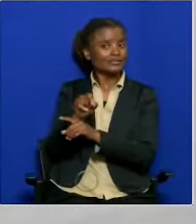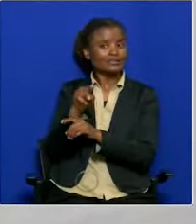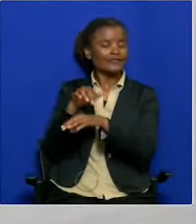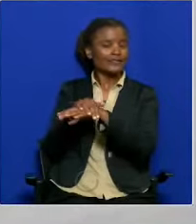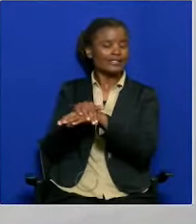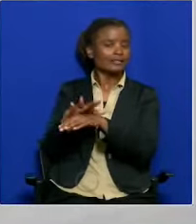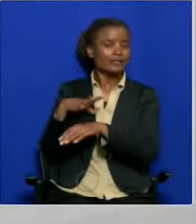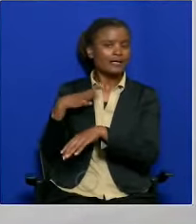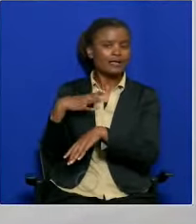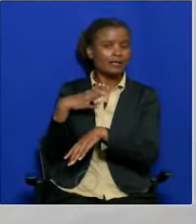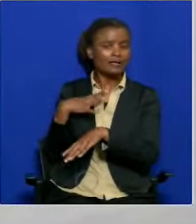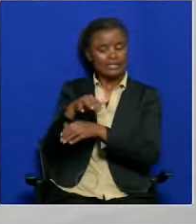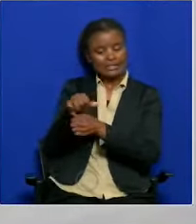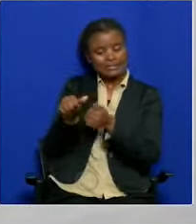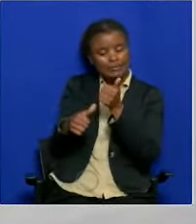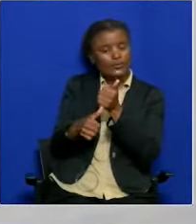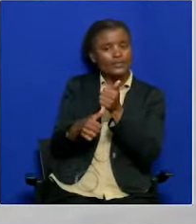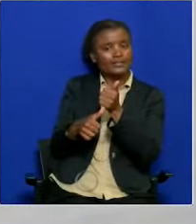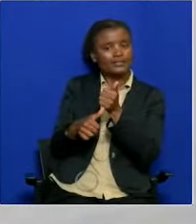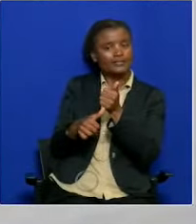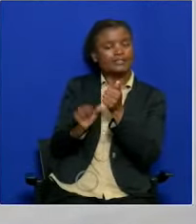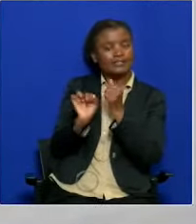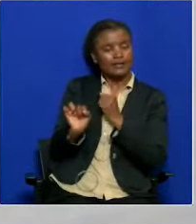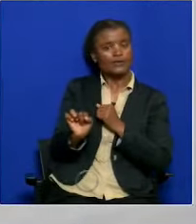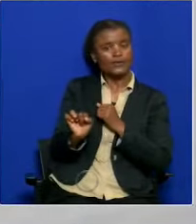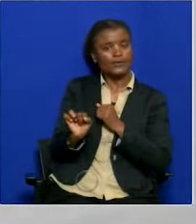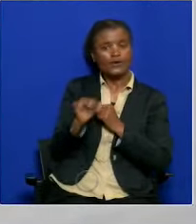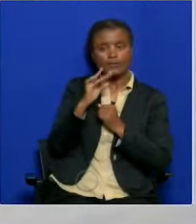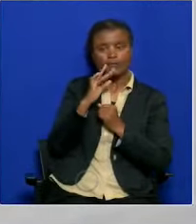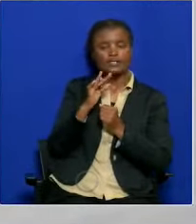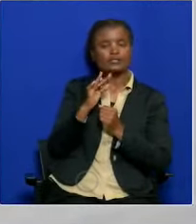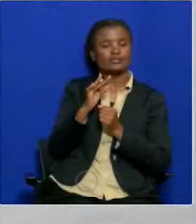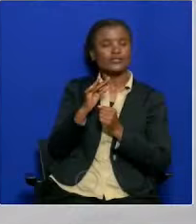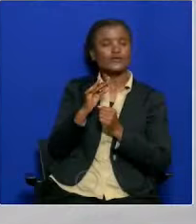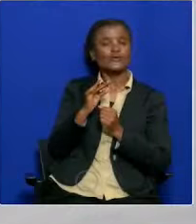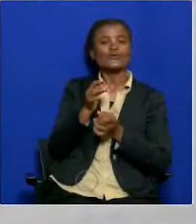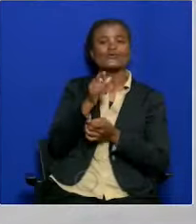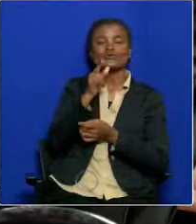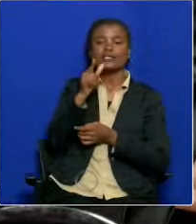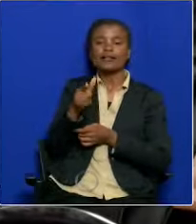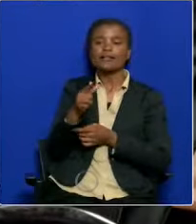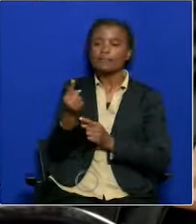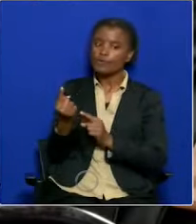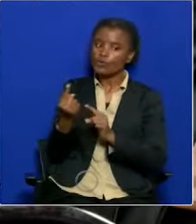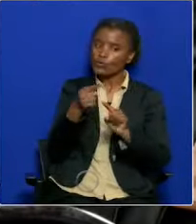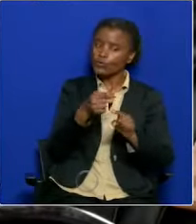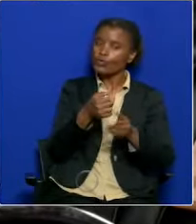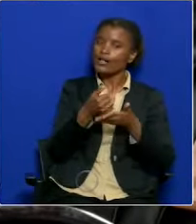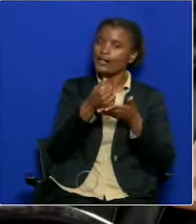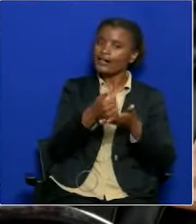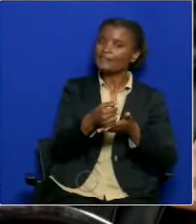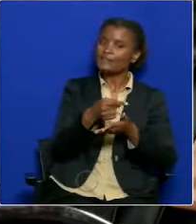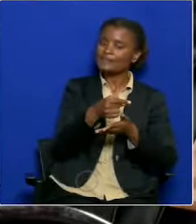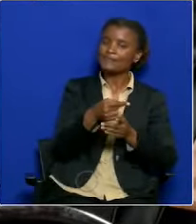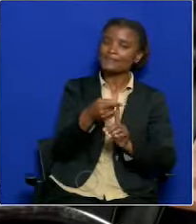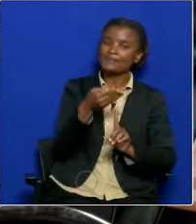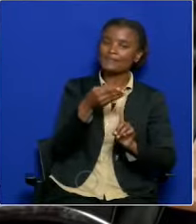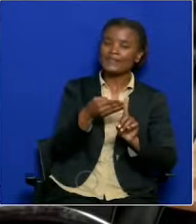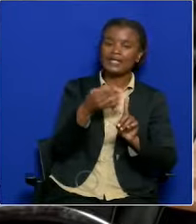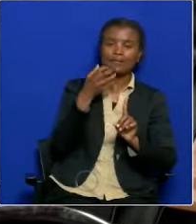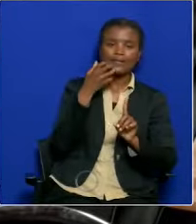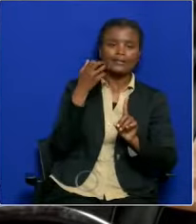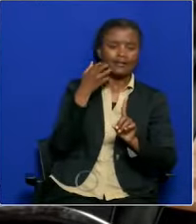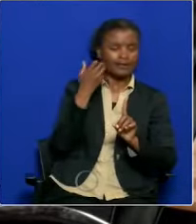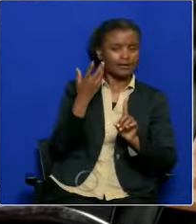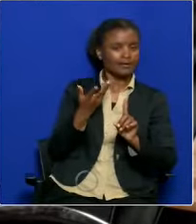you've tasked him to go and assist Matlala when he has time. I completely, I think, understand